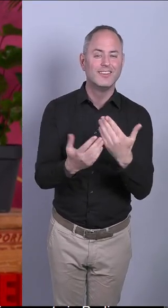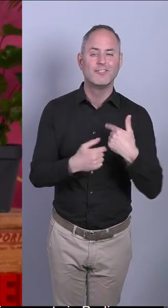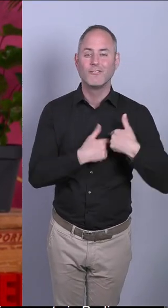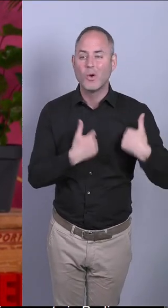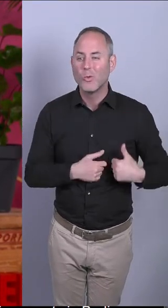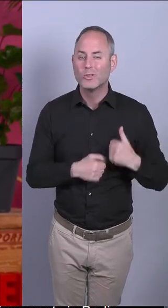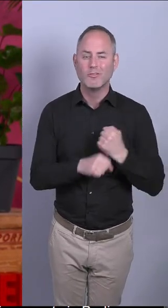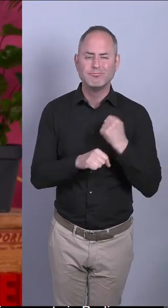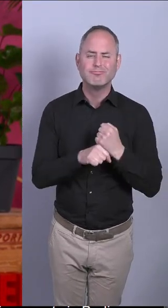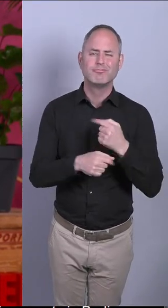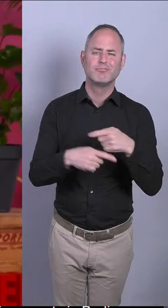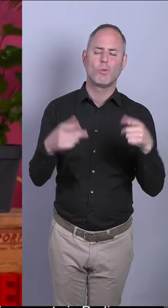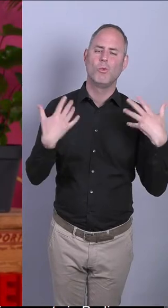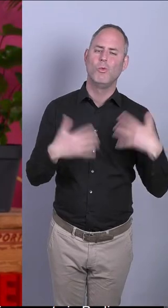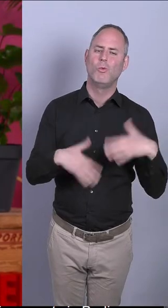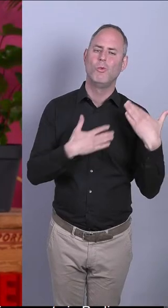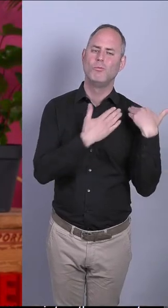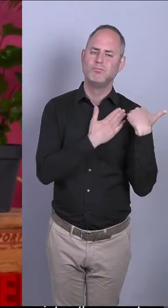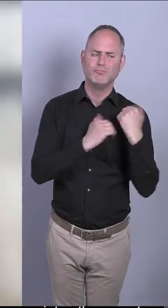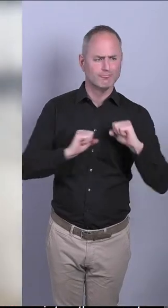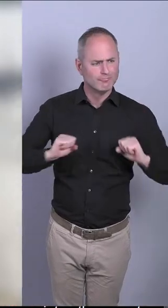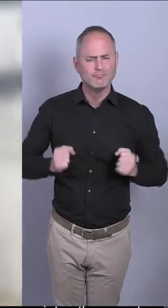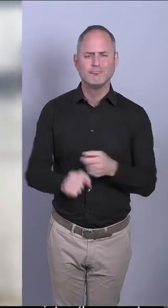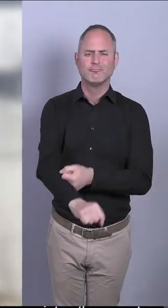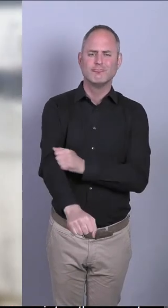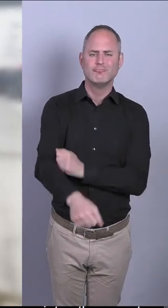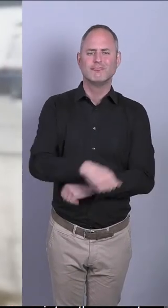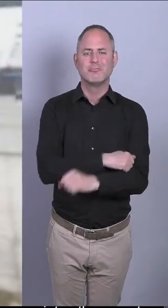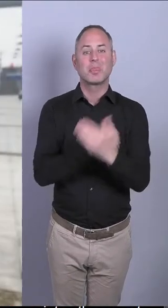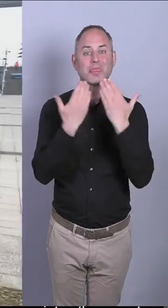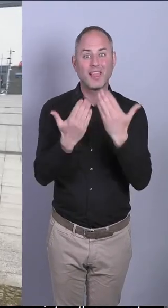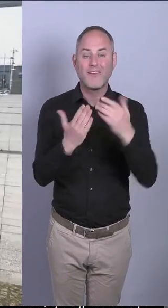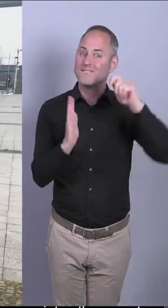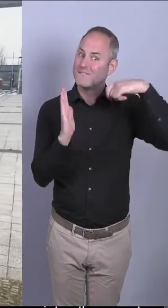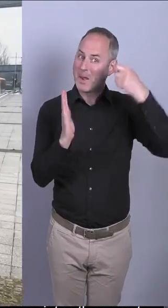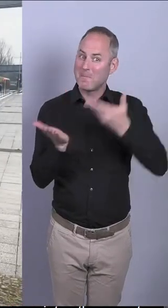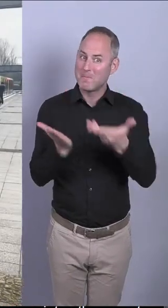as volunteers. But see for yourselves.